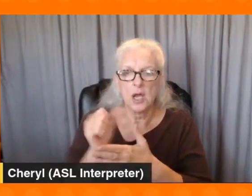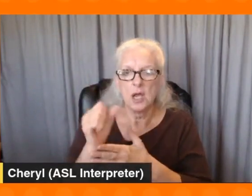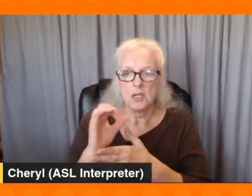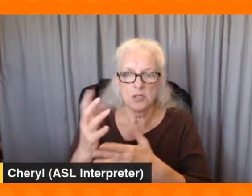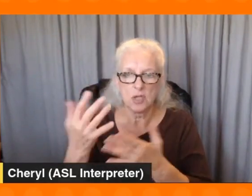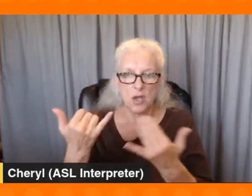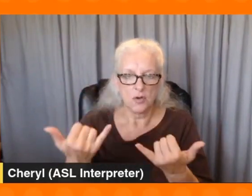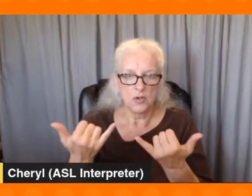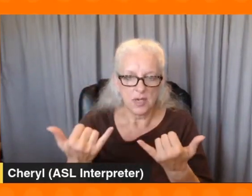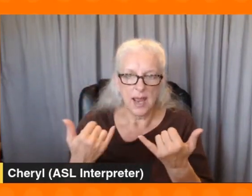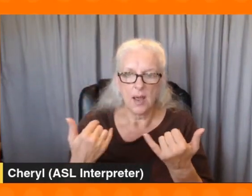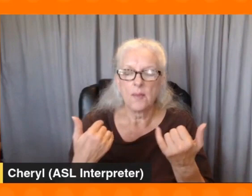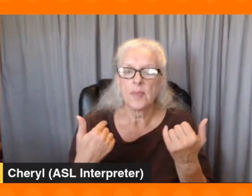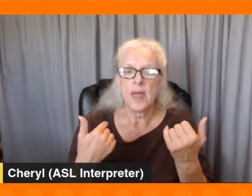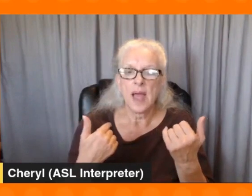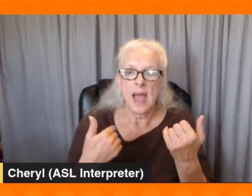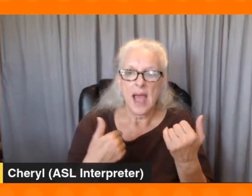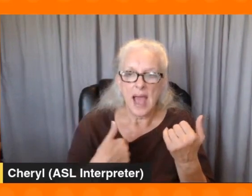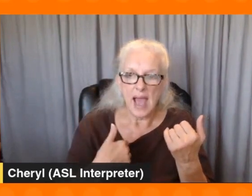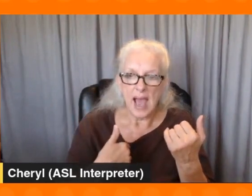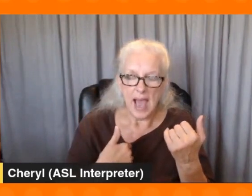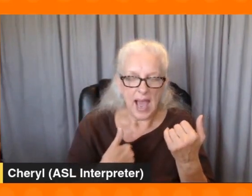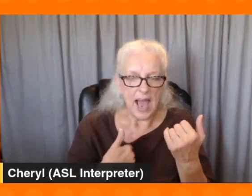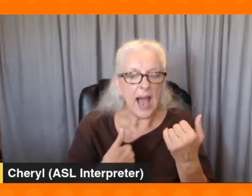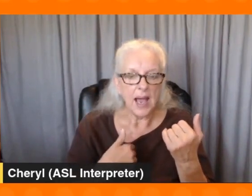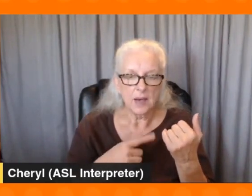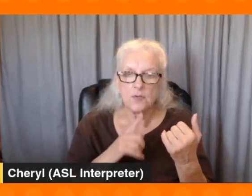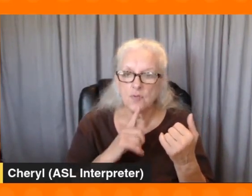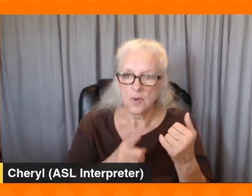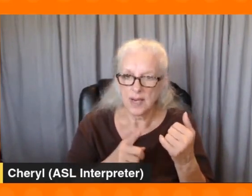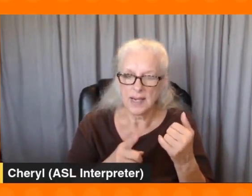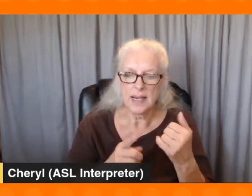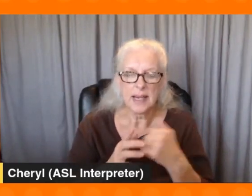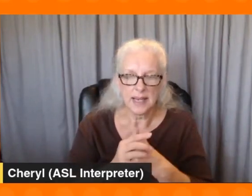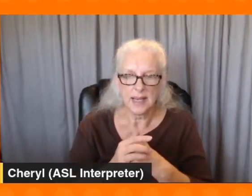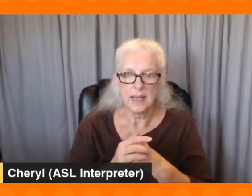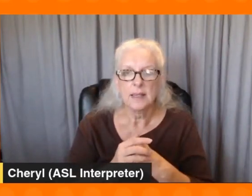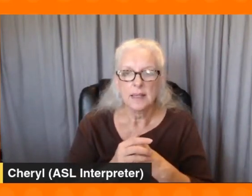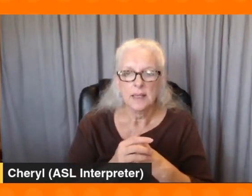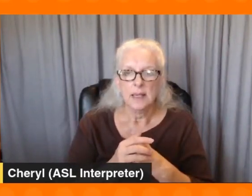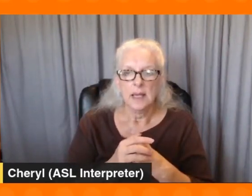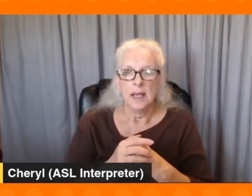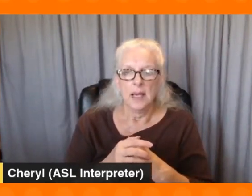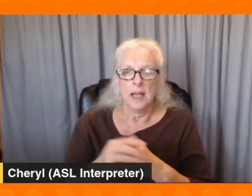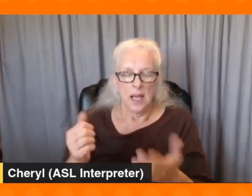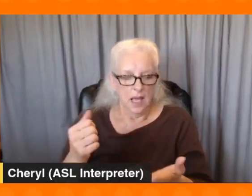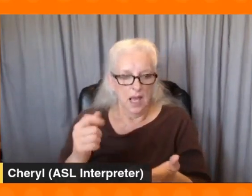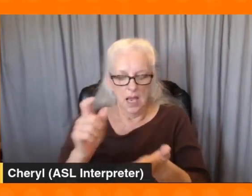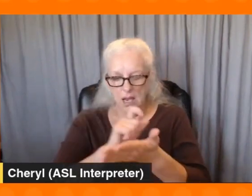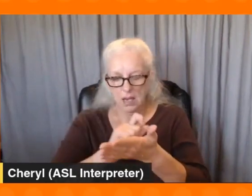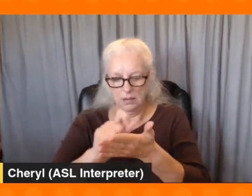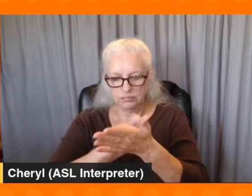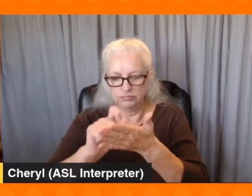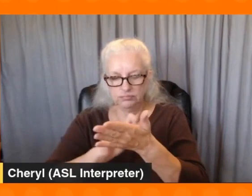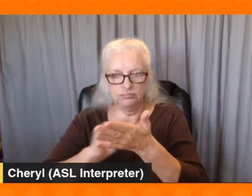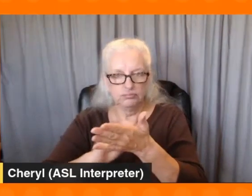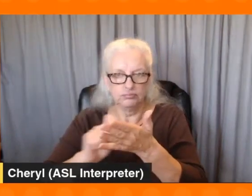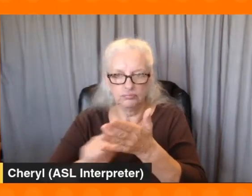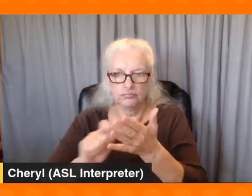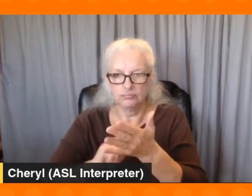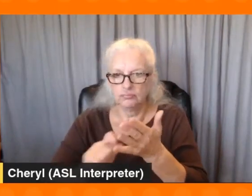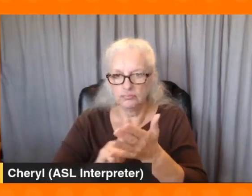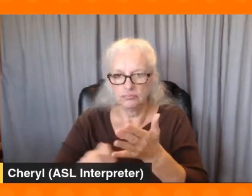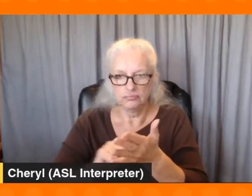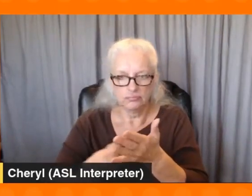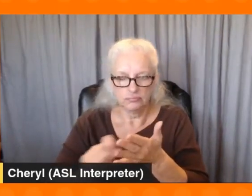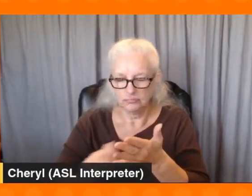lead a diversity initiative, I'm an equity fellow, and I've drafted a course on inclusion. That sounds like 3 check marks for